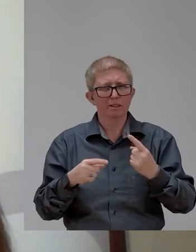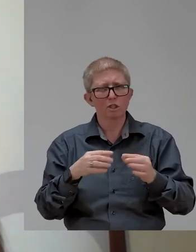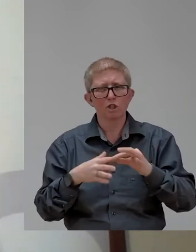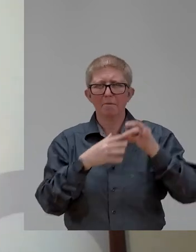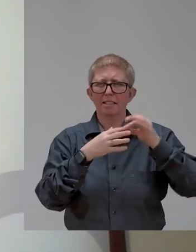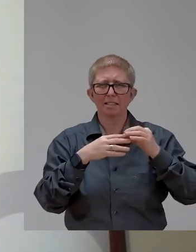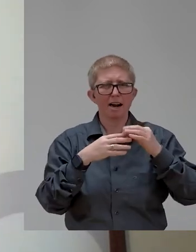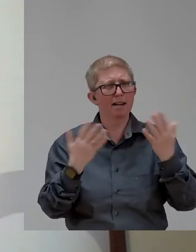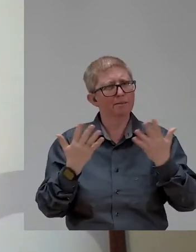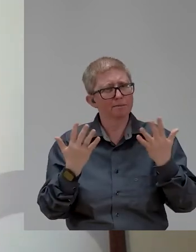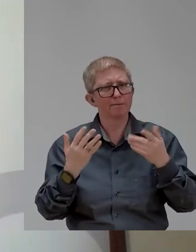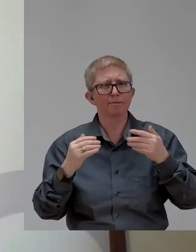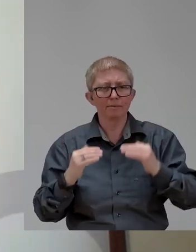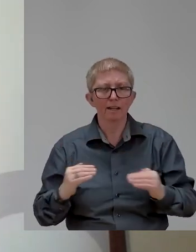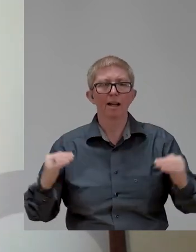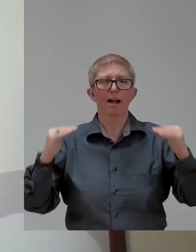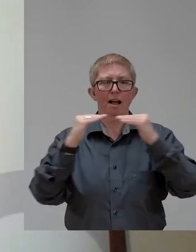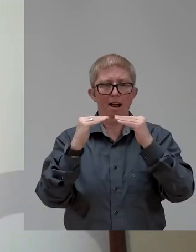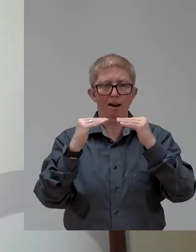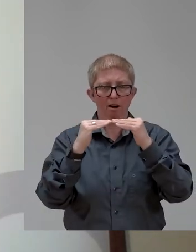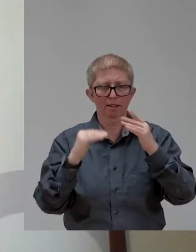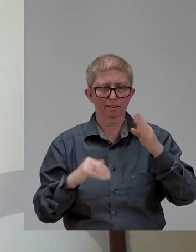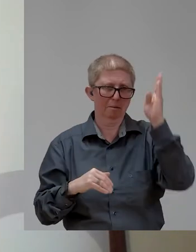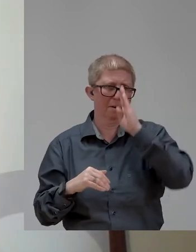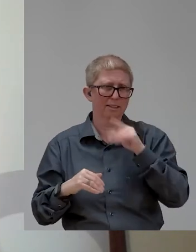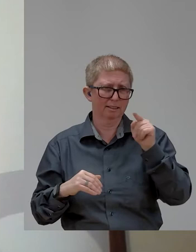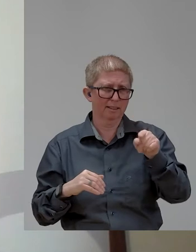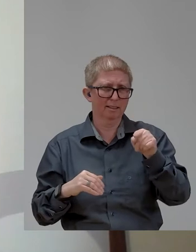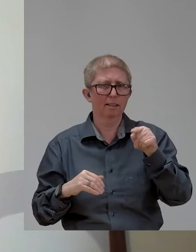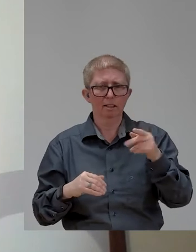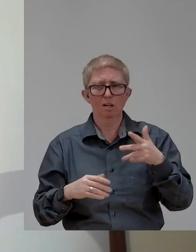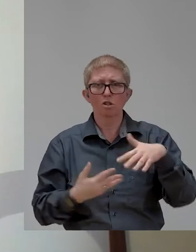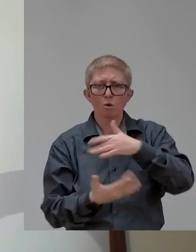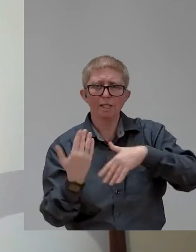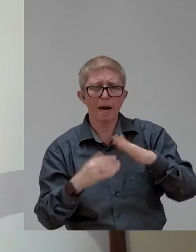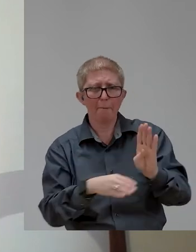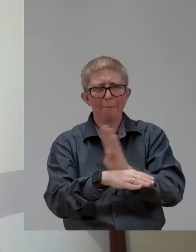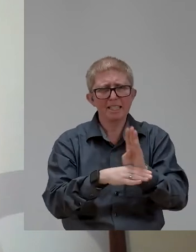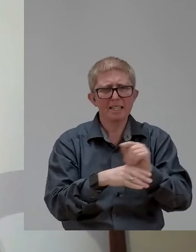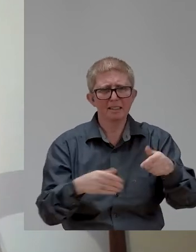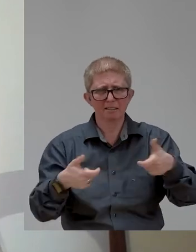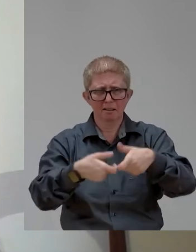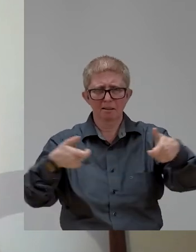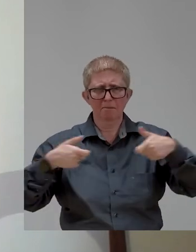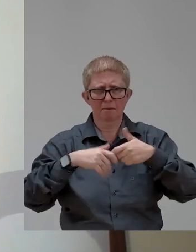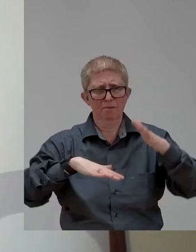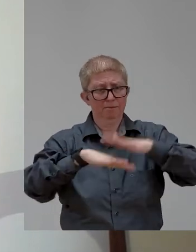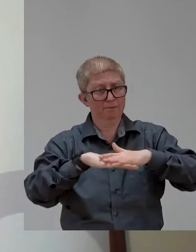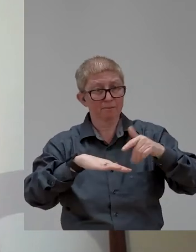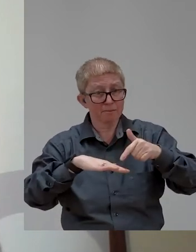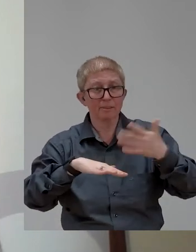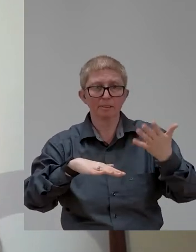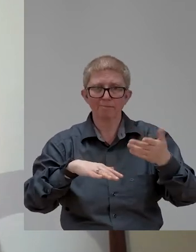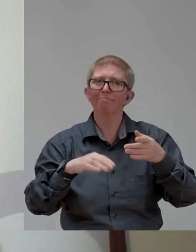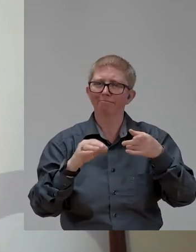Diversity. Egalité is a Brazilian social business that has developed an online recruitment platform fully adapted for people with disabilities.